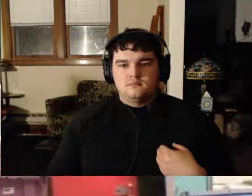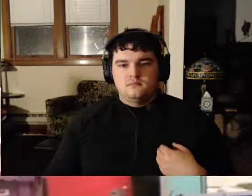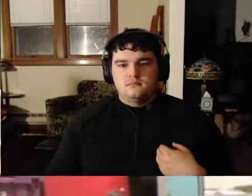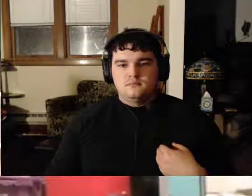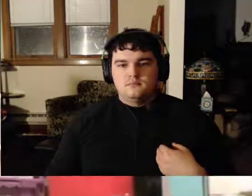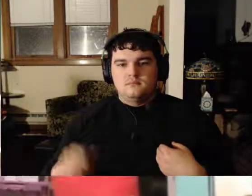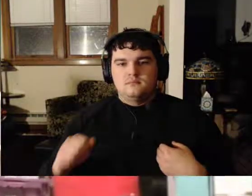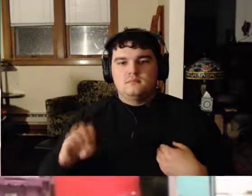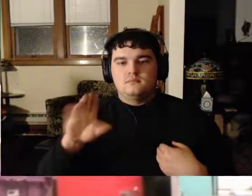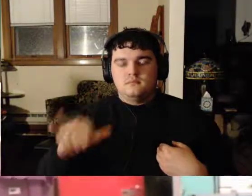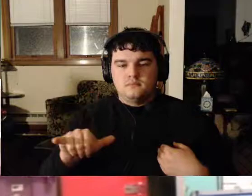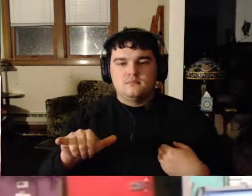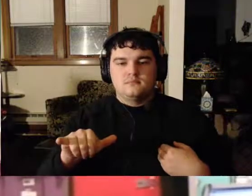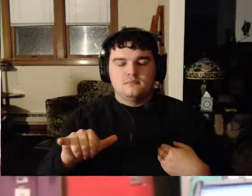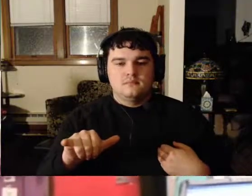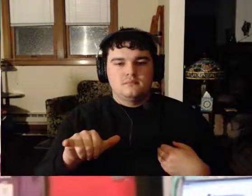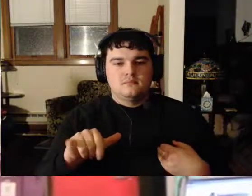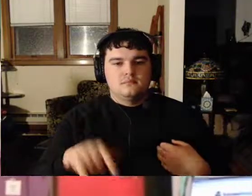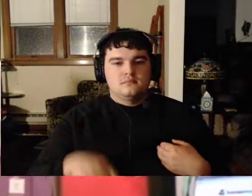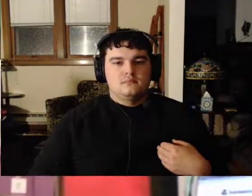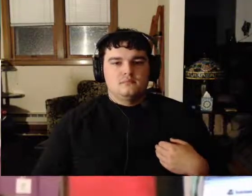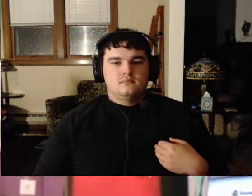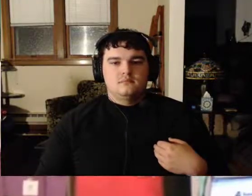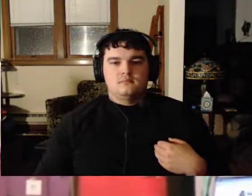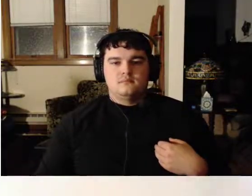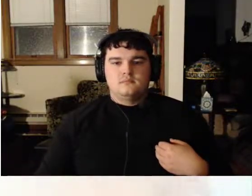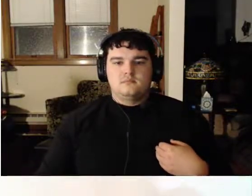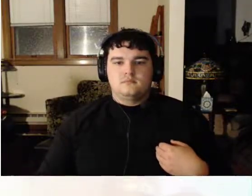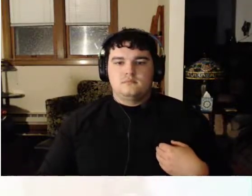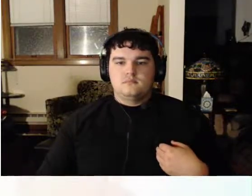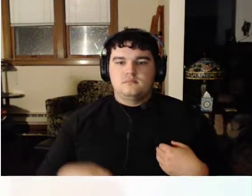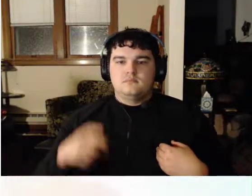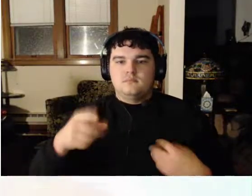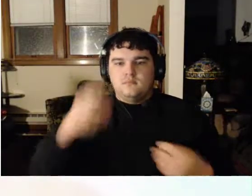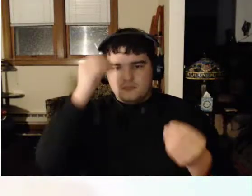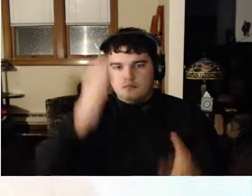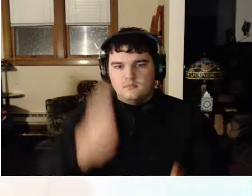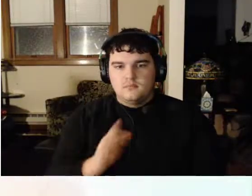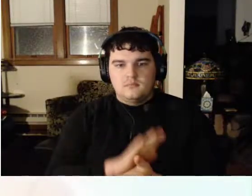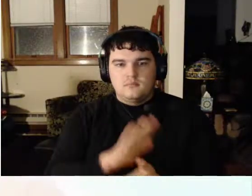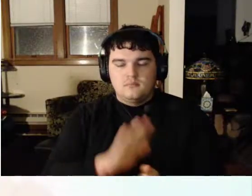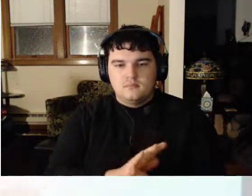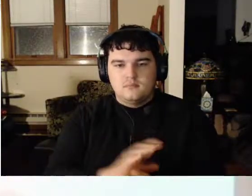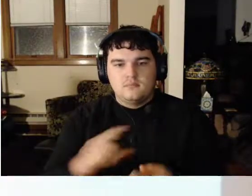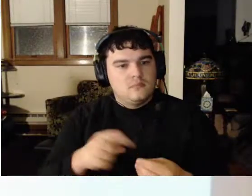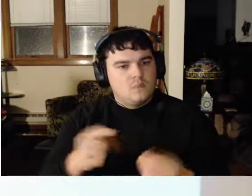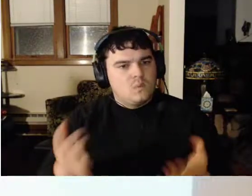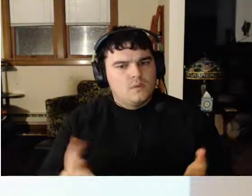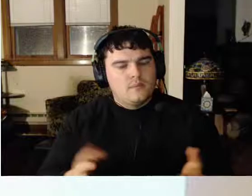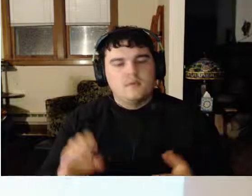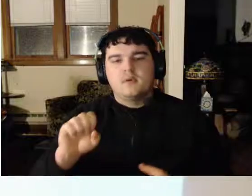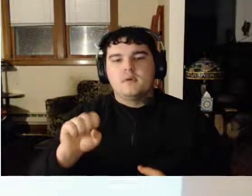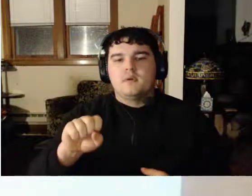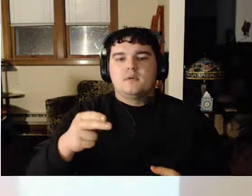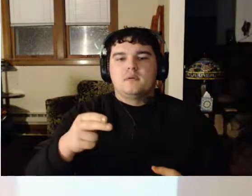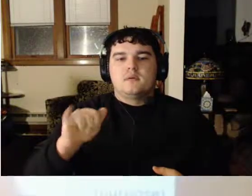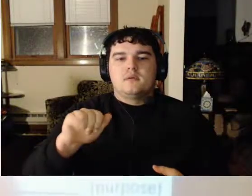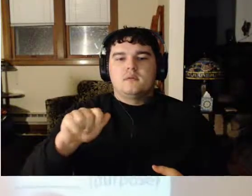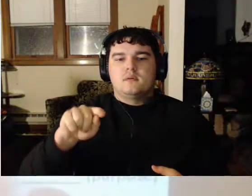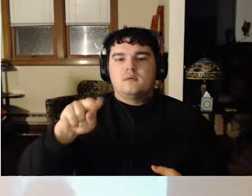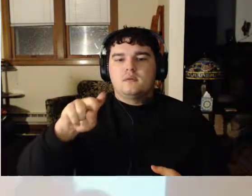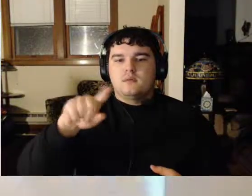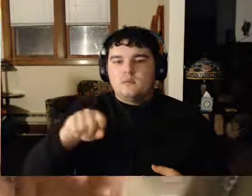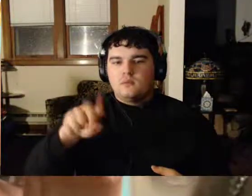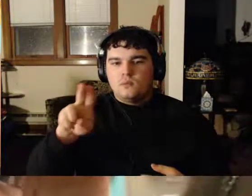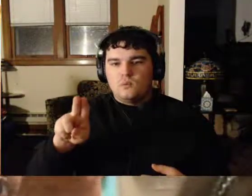Miss Abby, what is your informational piece about? Shih Tzus. Exactly, Shih Tzus. What do you want your reader